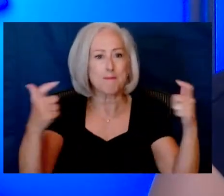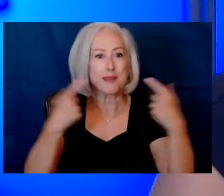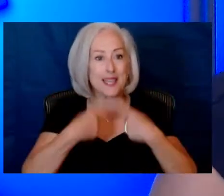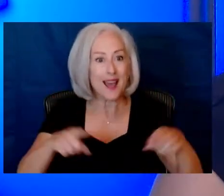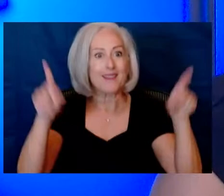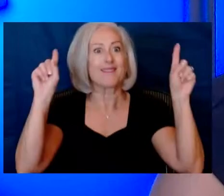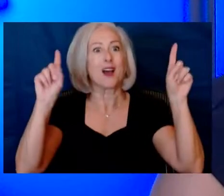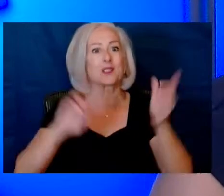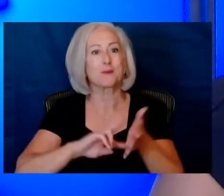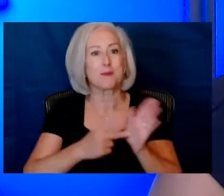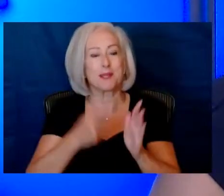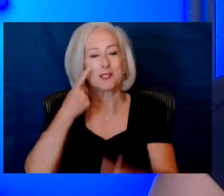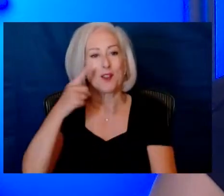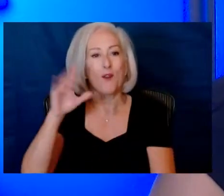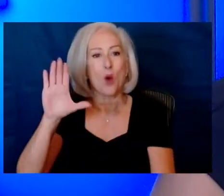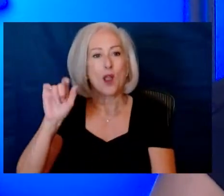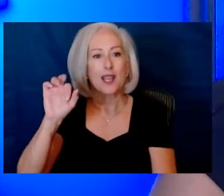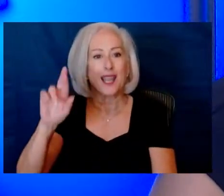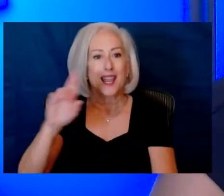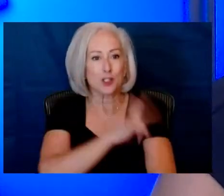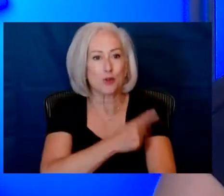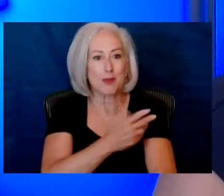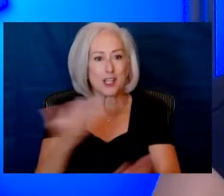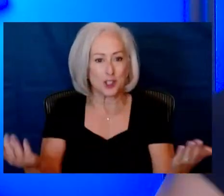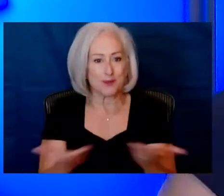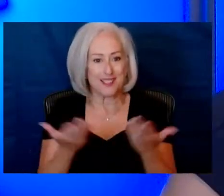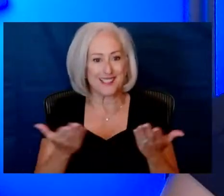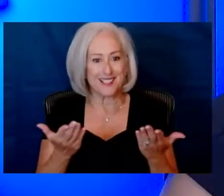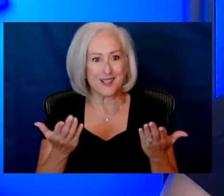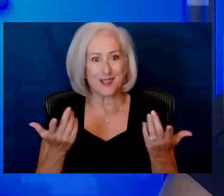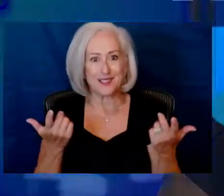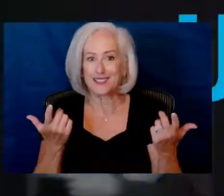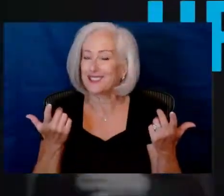for cancer patients in our area. Big, big news coming.